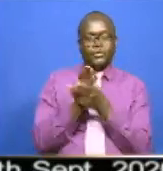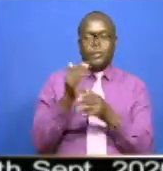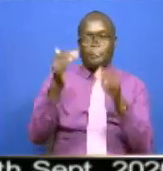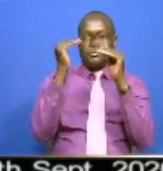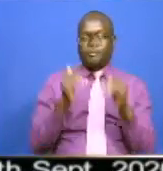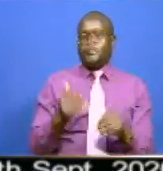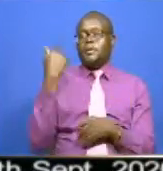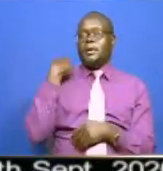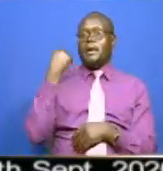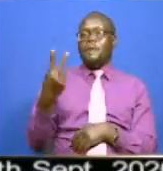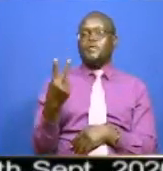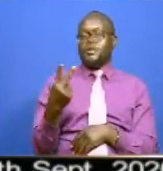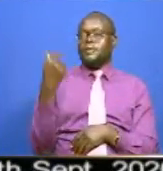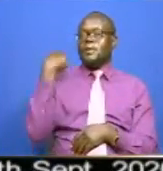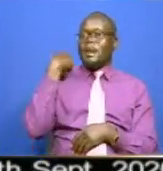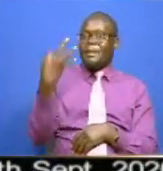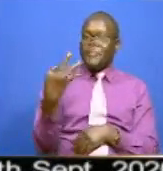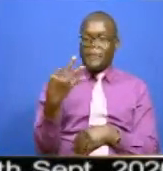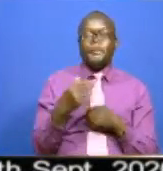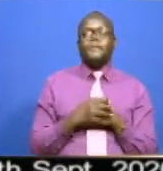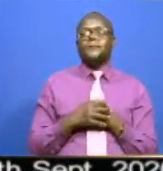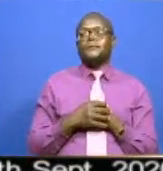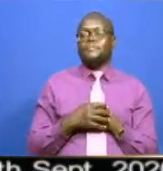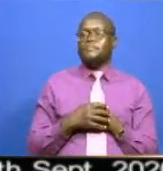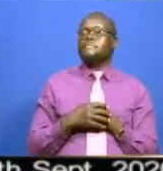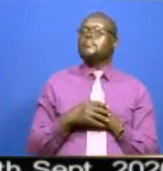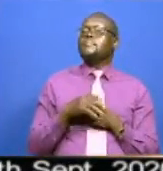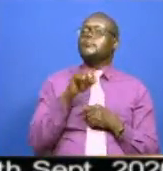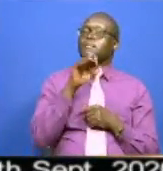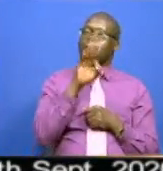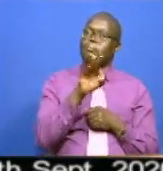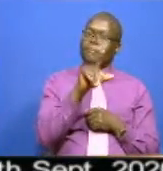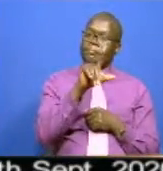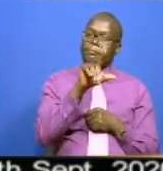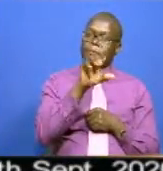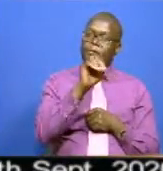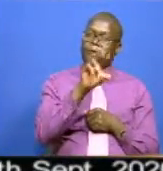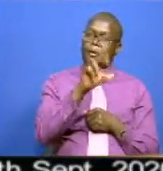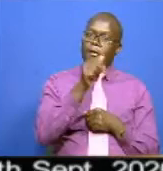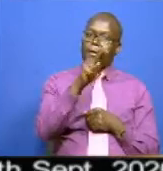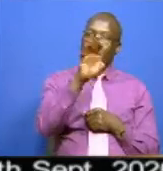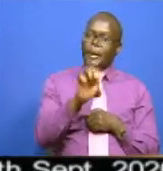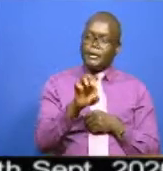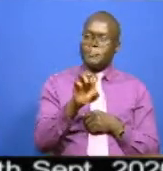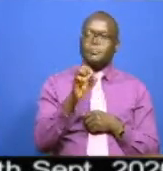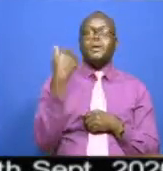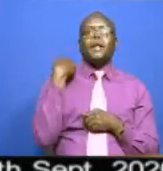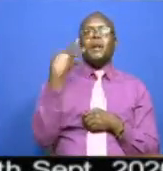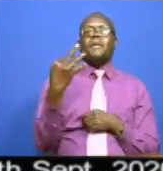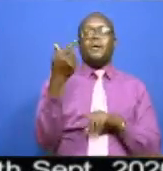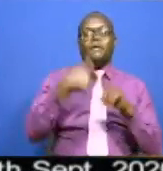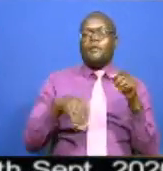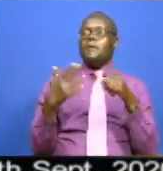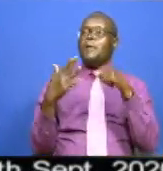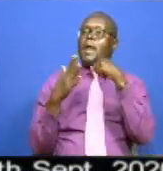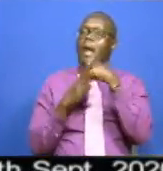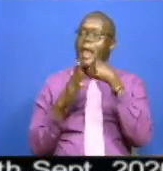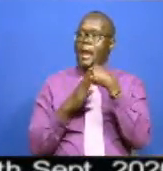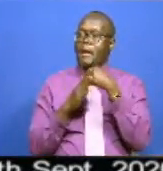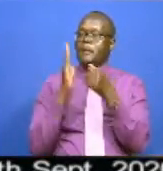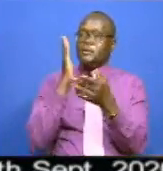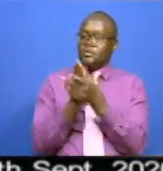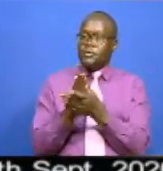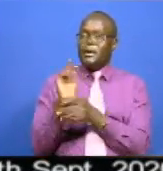2. Number 3, Florence Biria, emerged number 3 out of the 9. So obviously the President acted